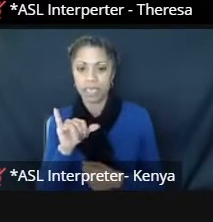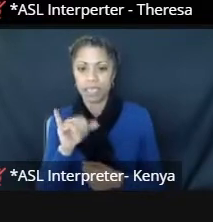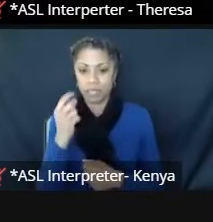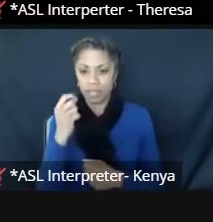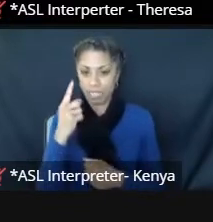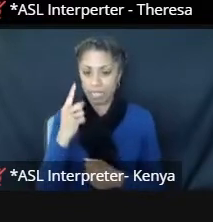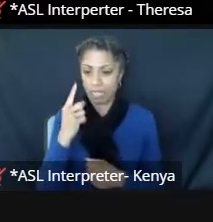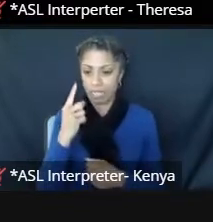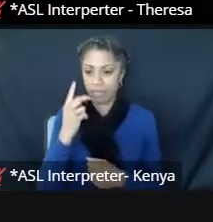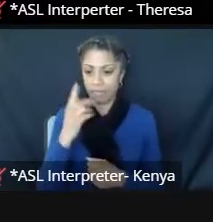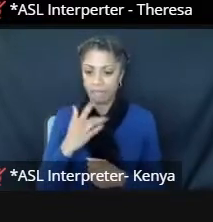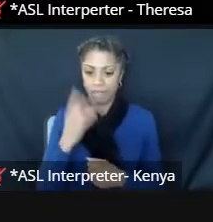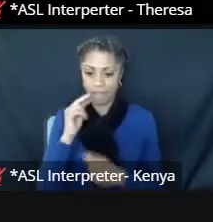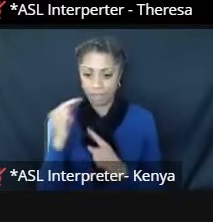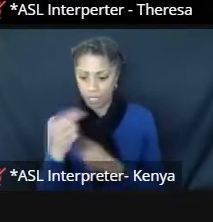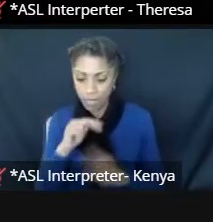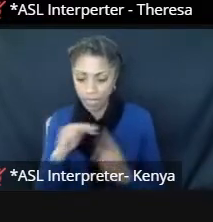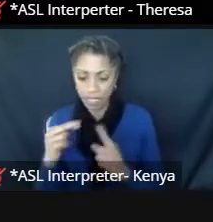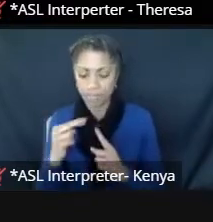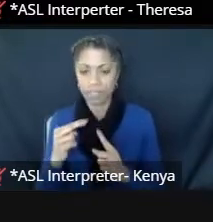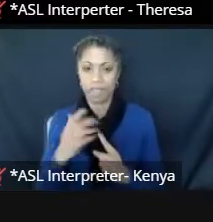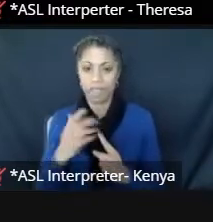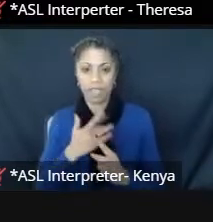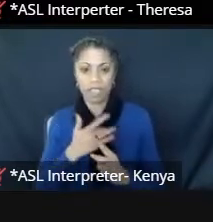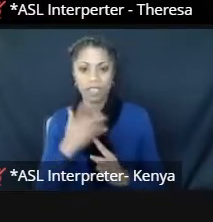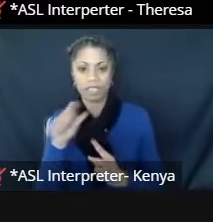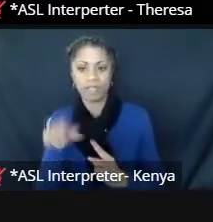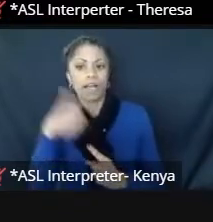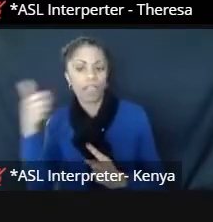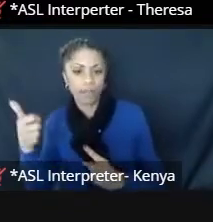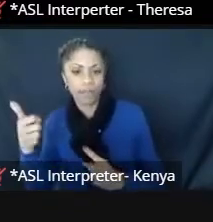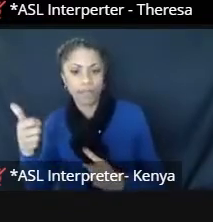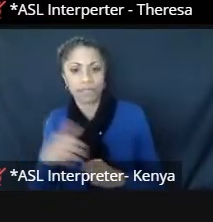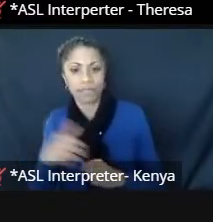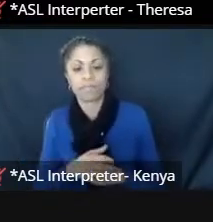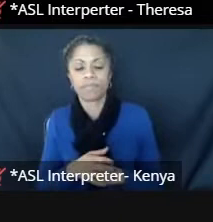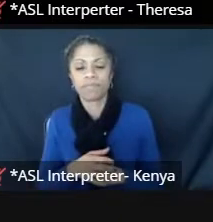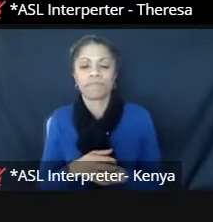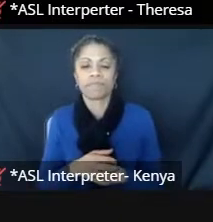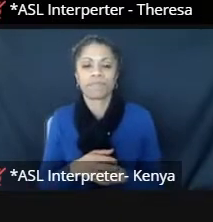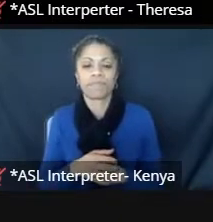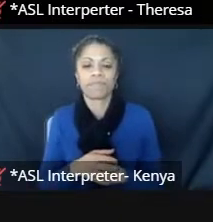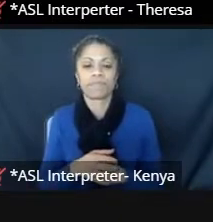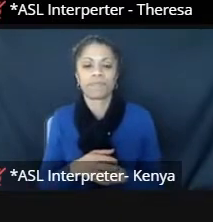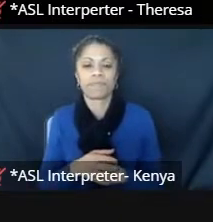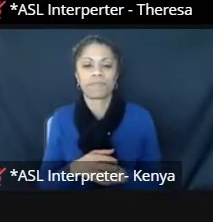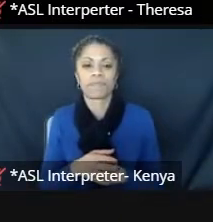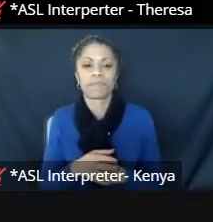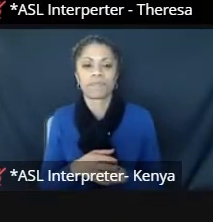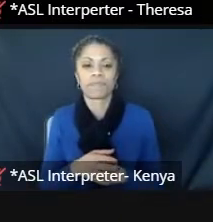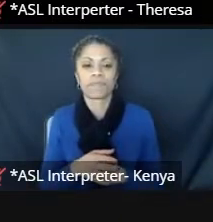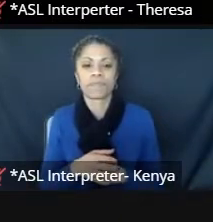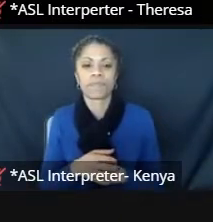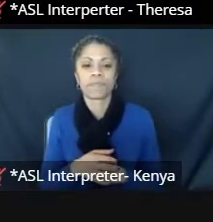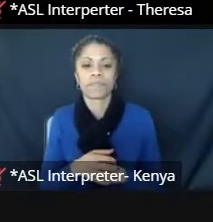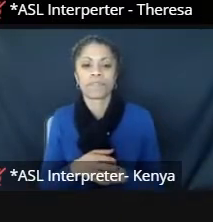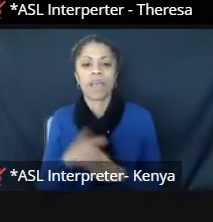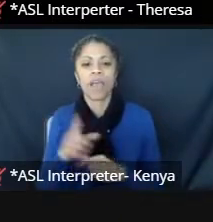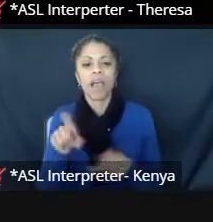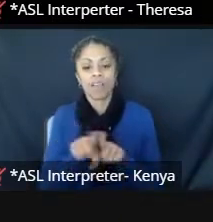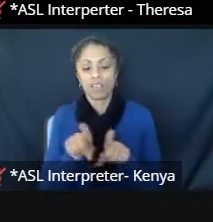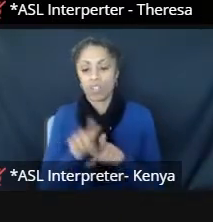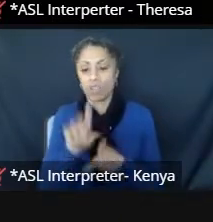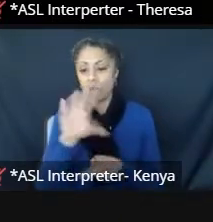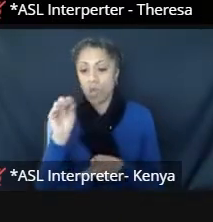then co-creation, not just hearing their voices, but including them in the process of creating the